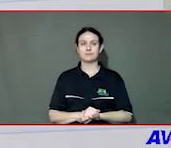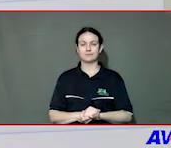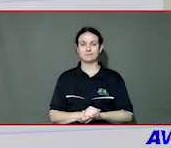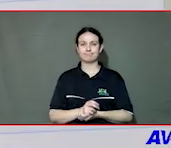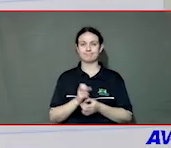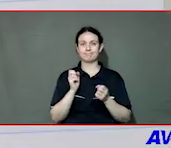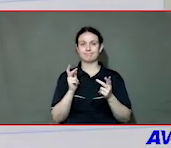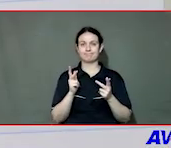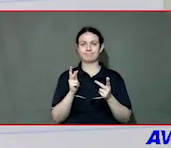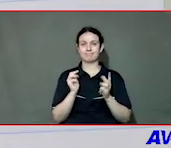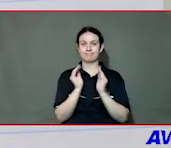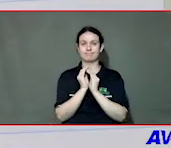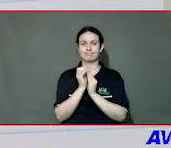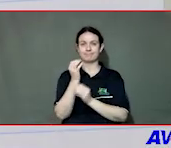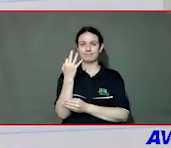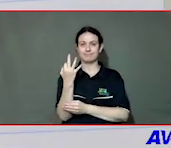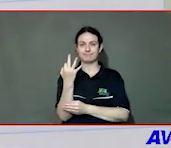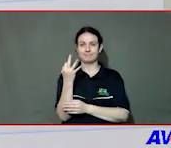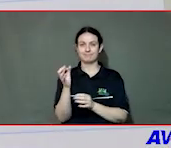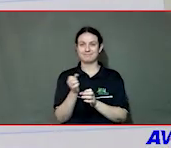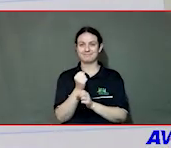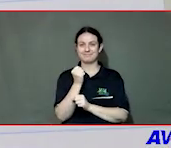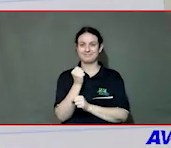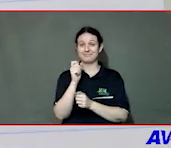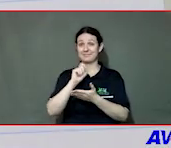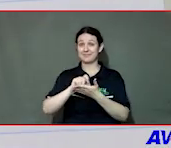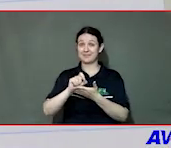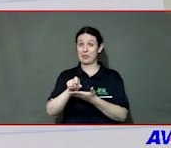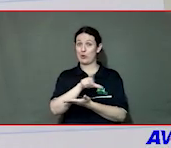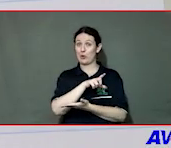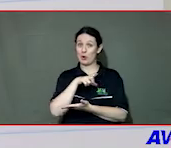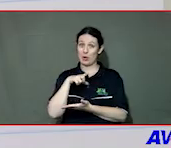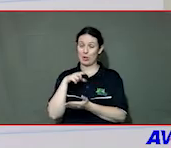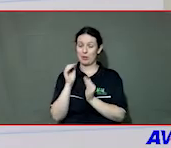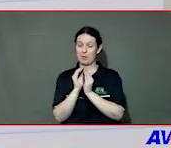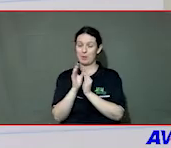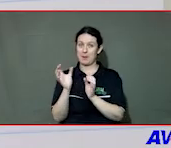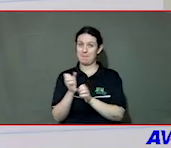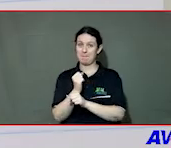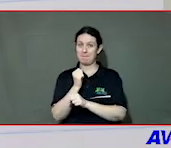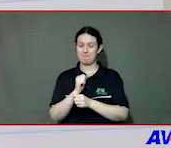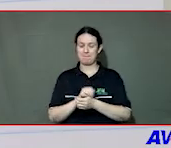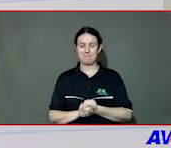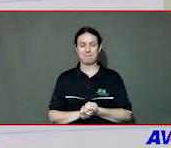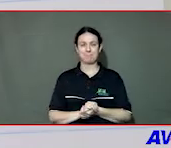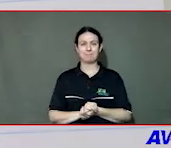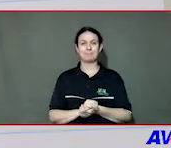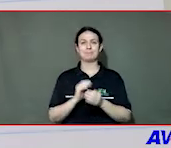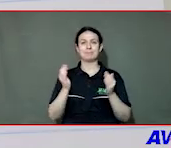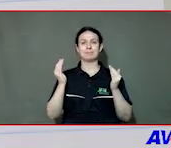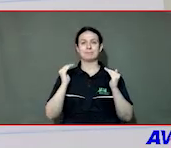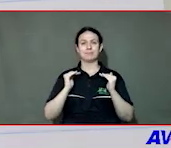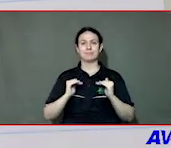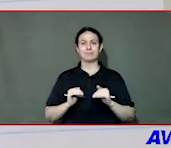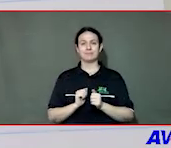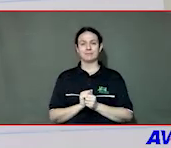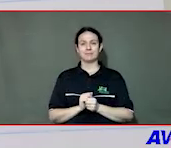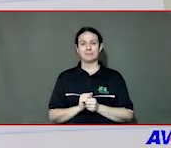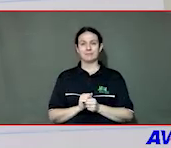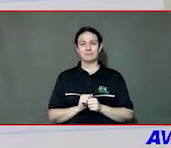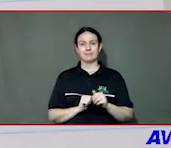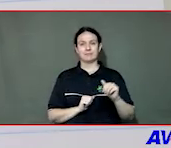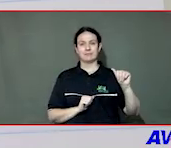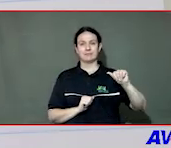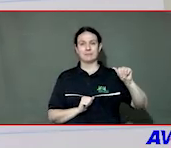Okay, so you got 3 marks. A lot of writing work, 3 marks. Now they say, consider compounds